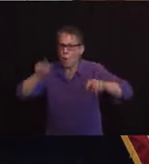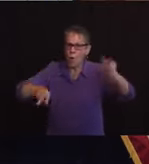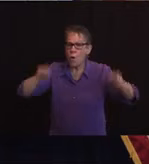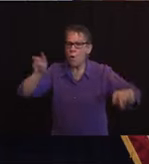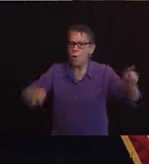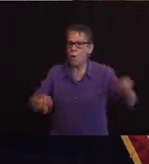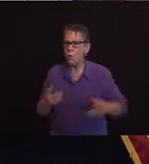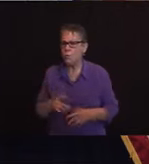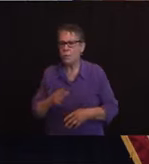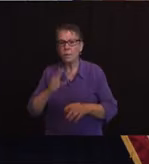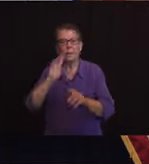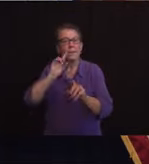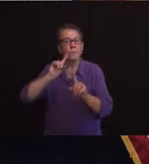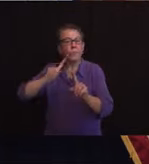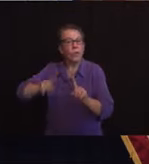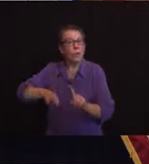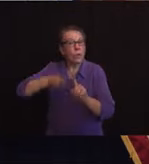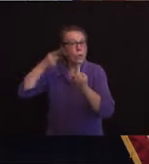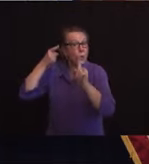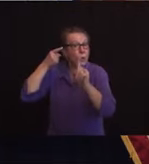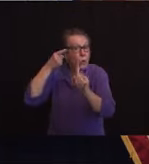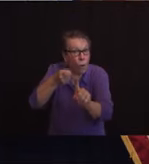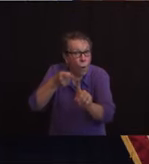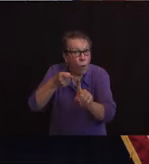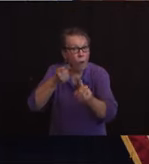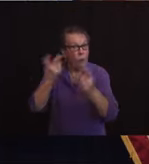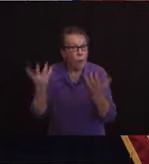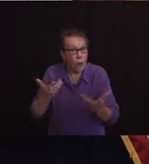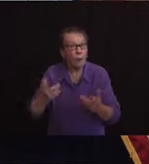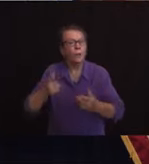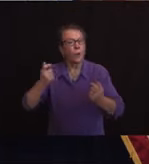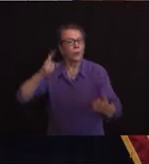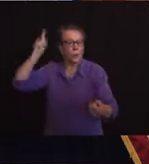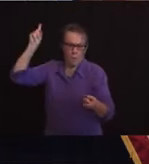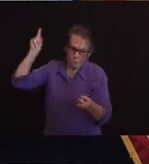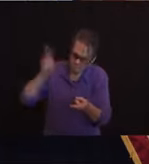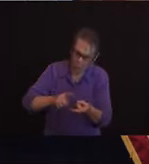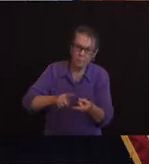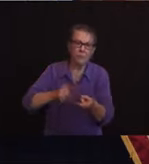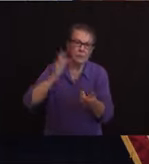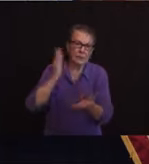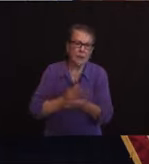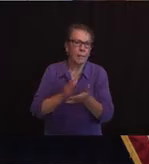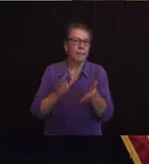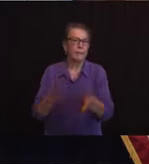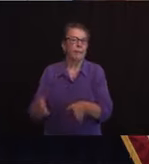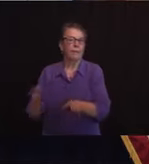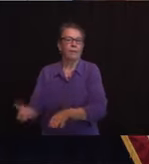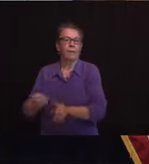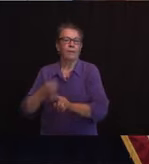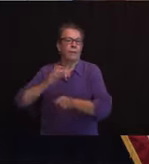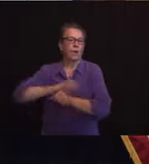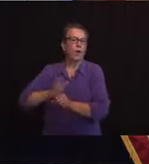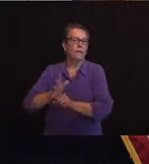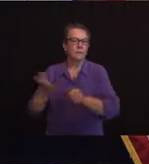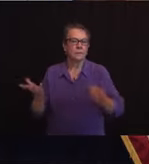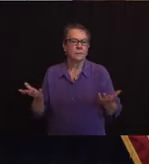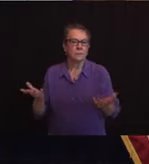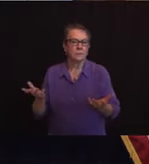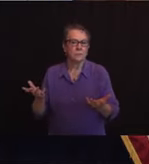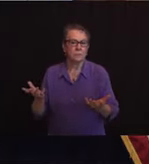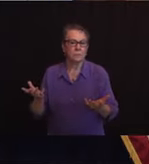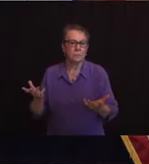to support essential societal functioning. So for example, we know that 80% of individuals over the age of